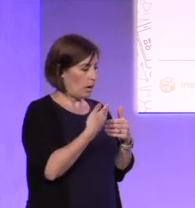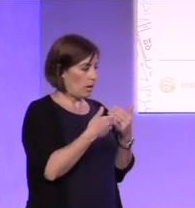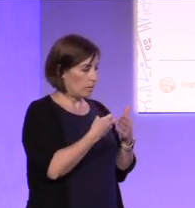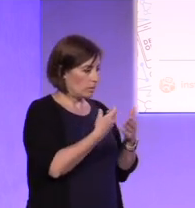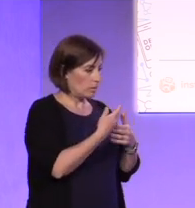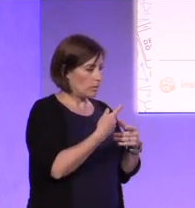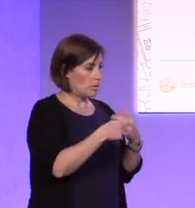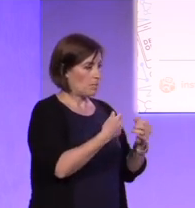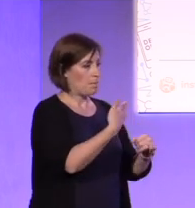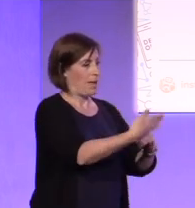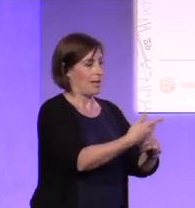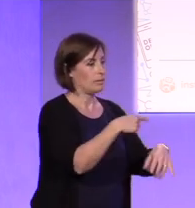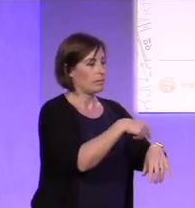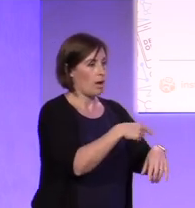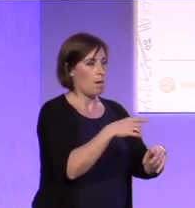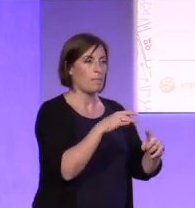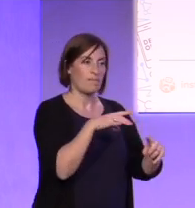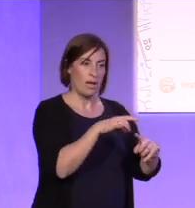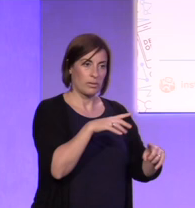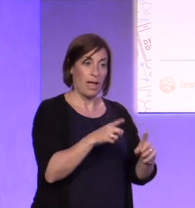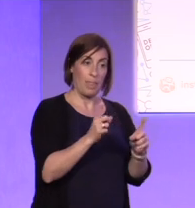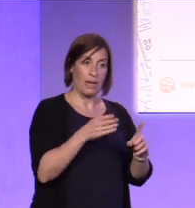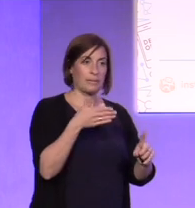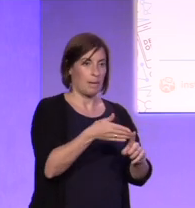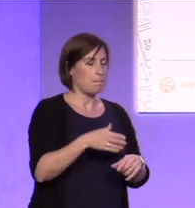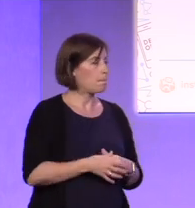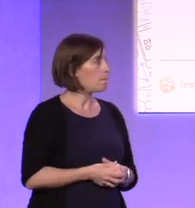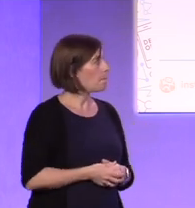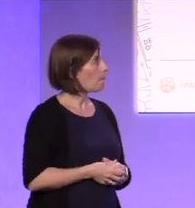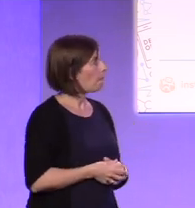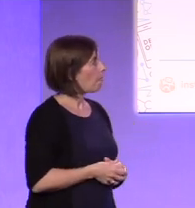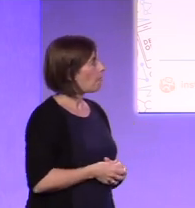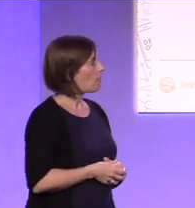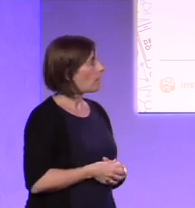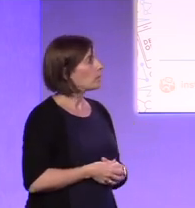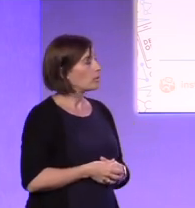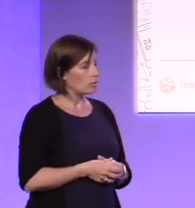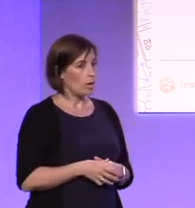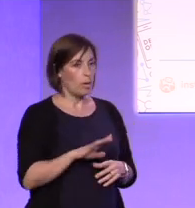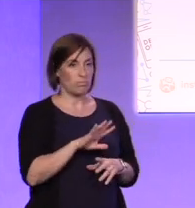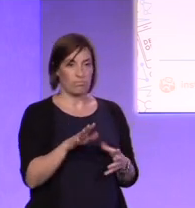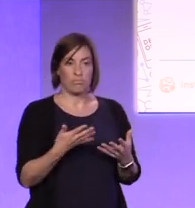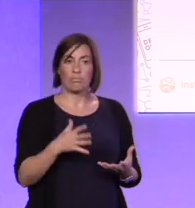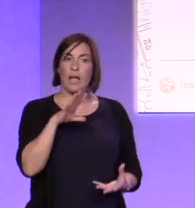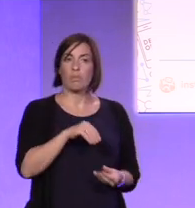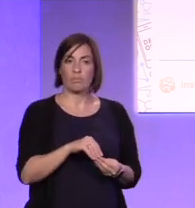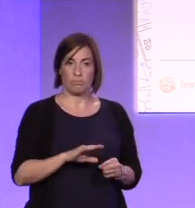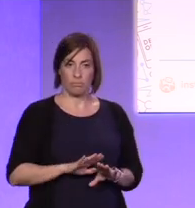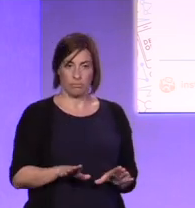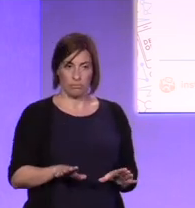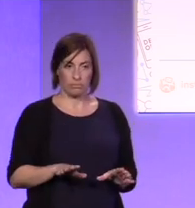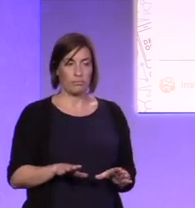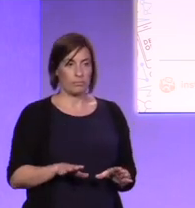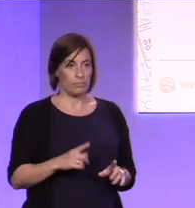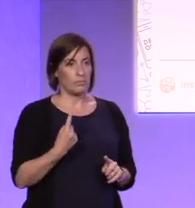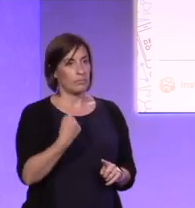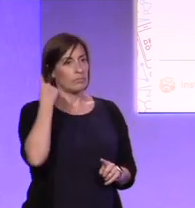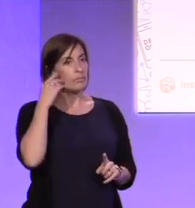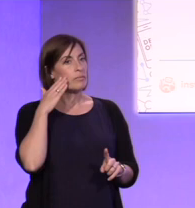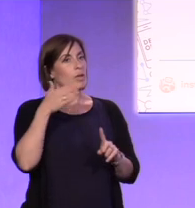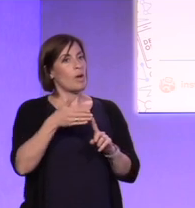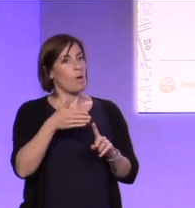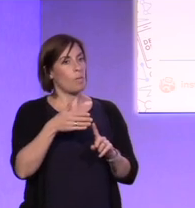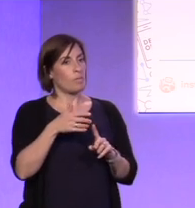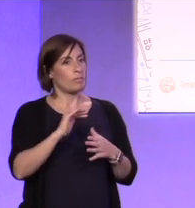Sky Betting and Gaming. So, let's wrap this up then. Let's go back to those original goals.